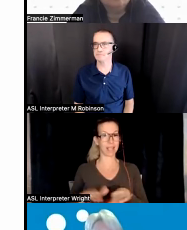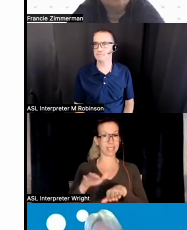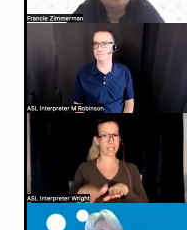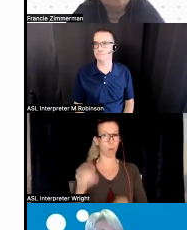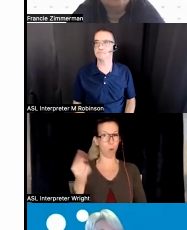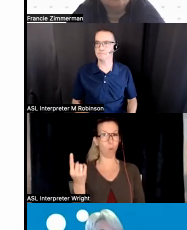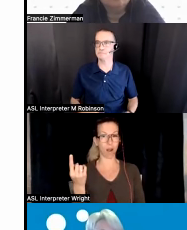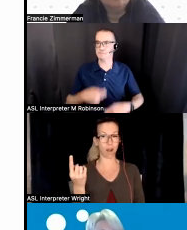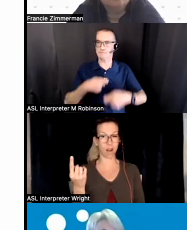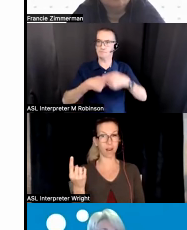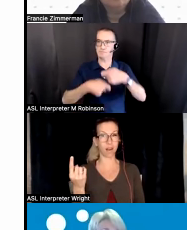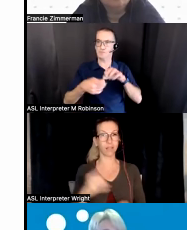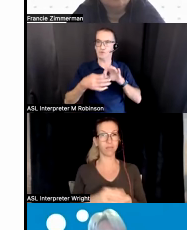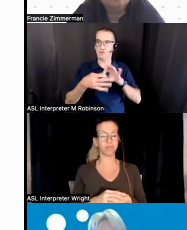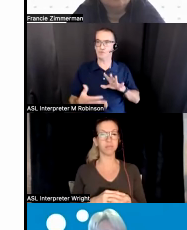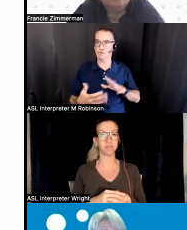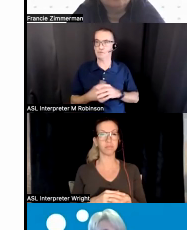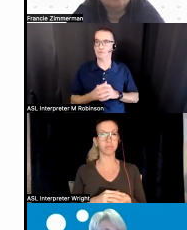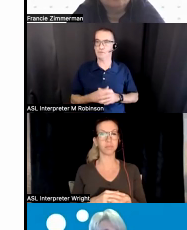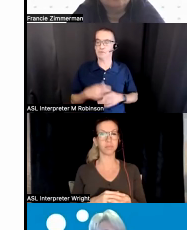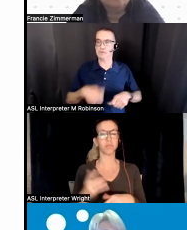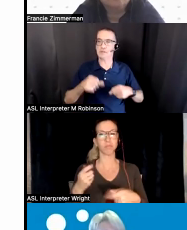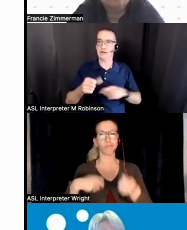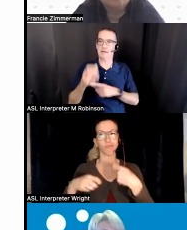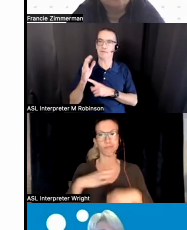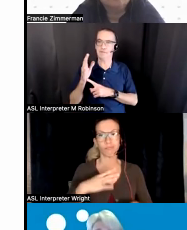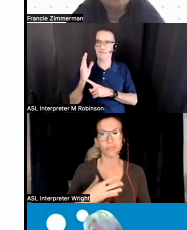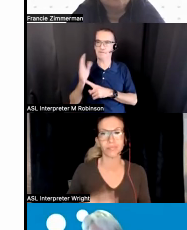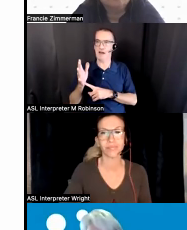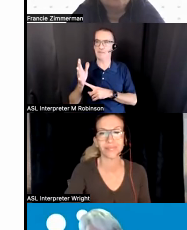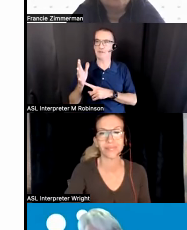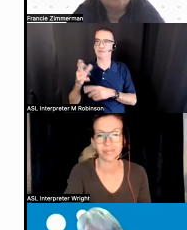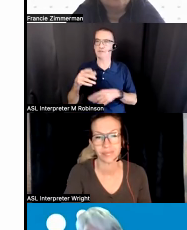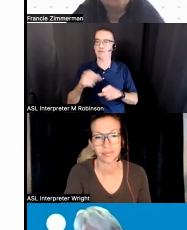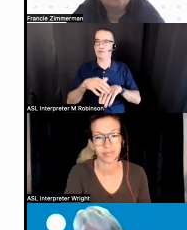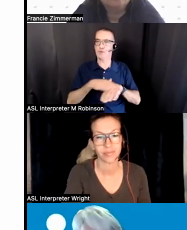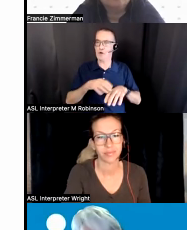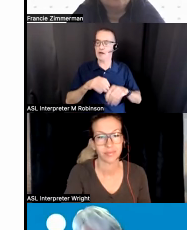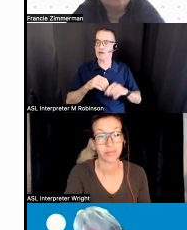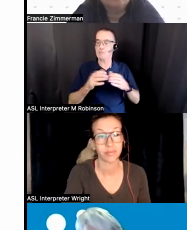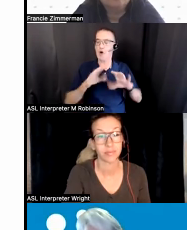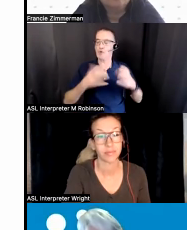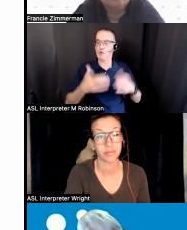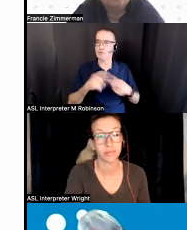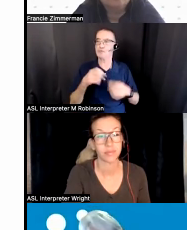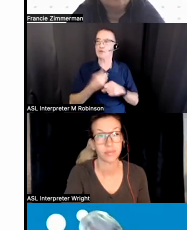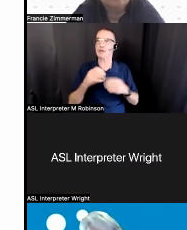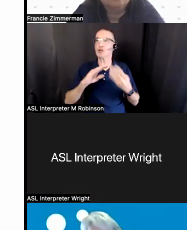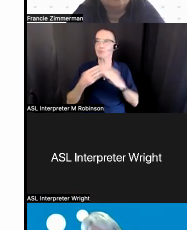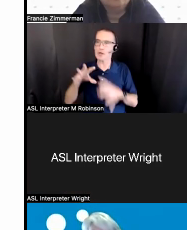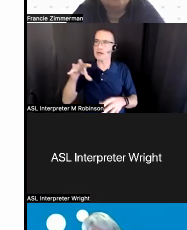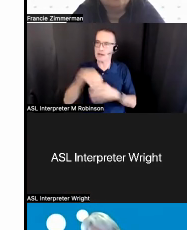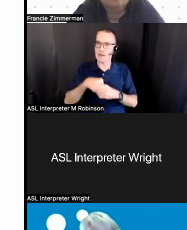1, we're going to take 5 minutes in small groups, and we're going to try to think about, if we were going to do community engagement